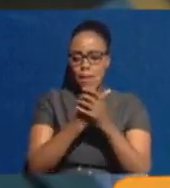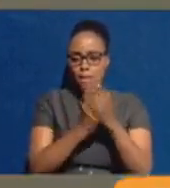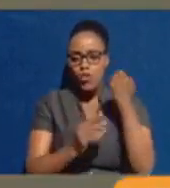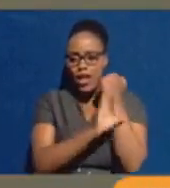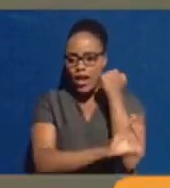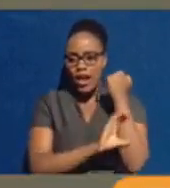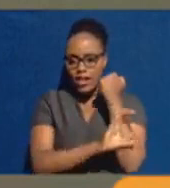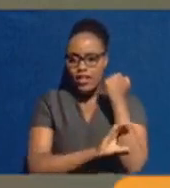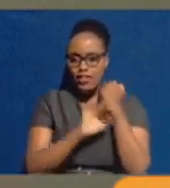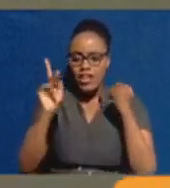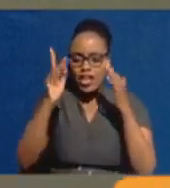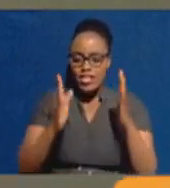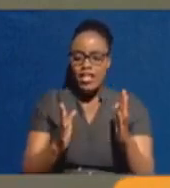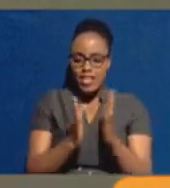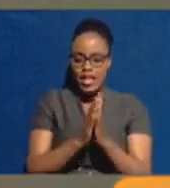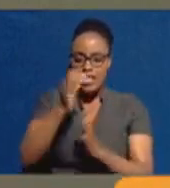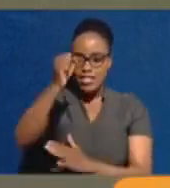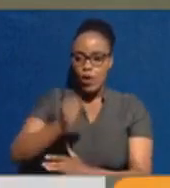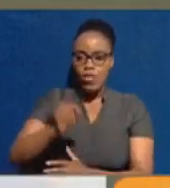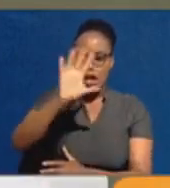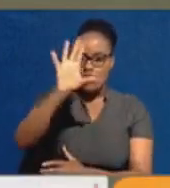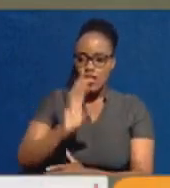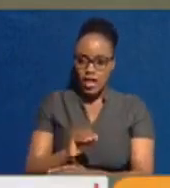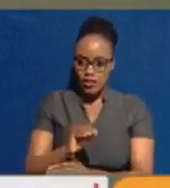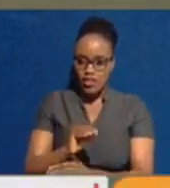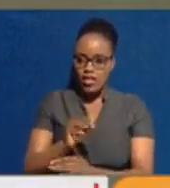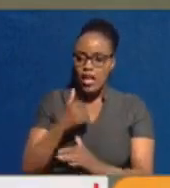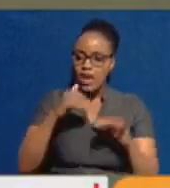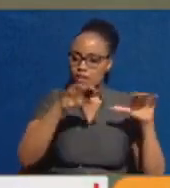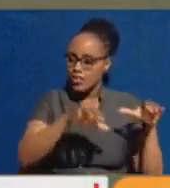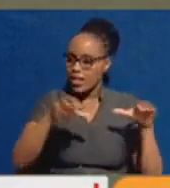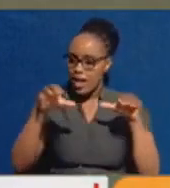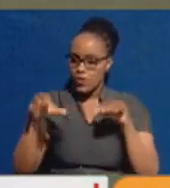countries. Kenya and South Africa are struggling